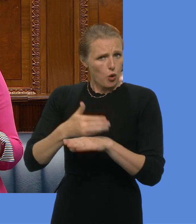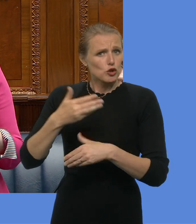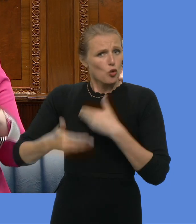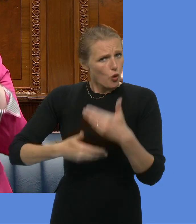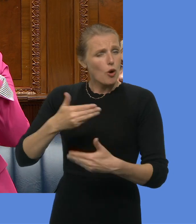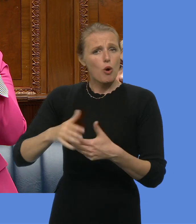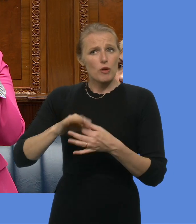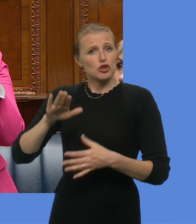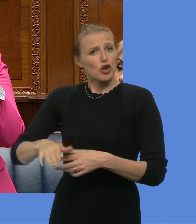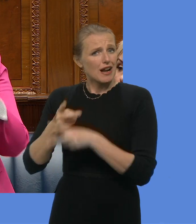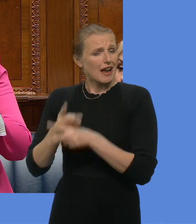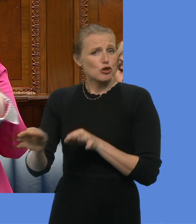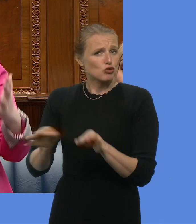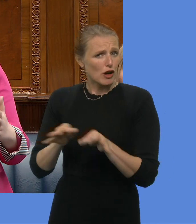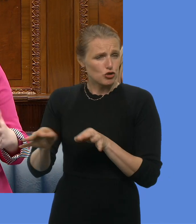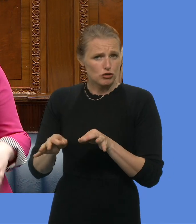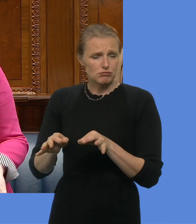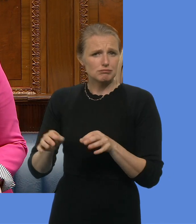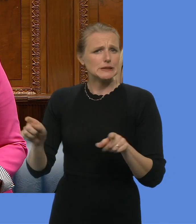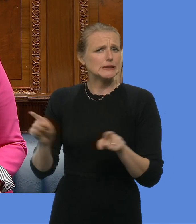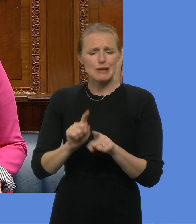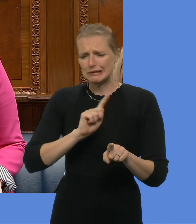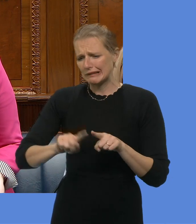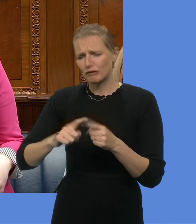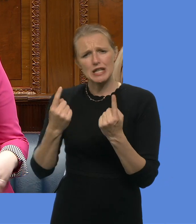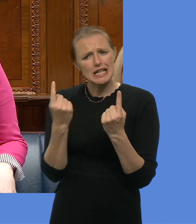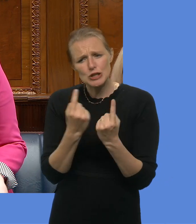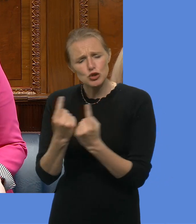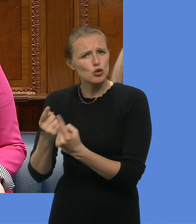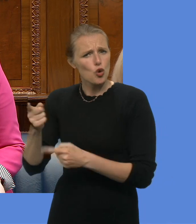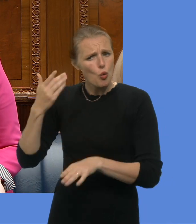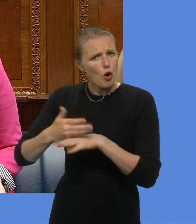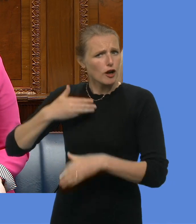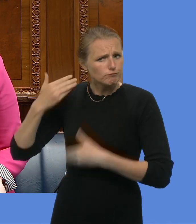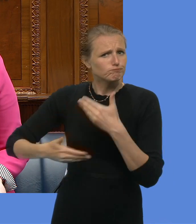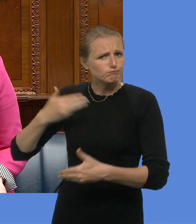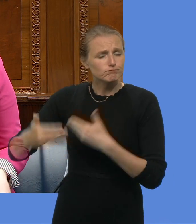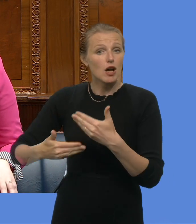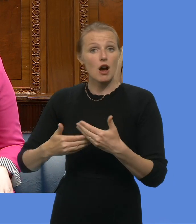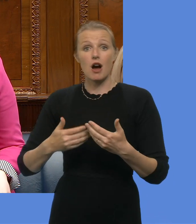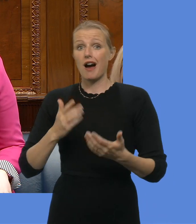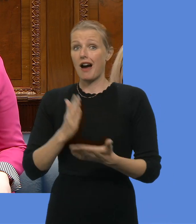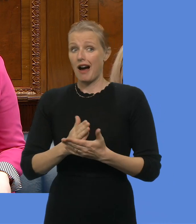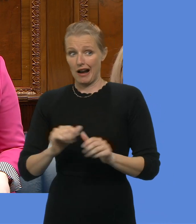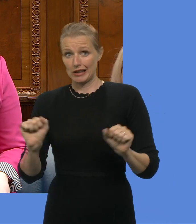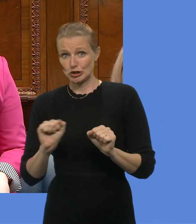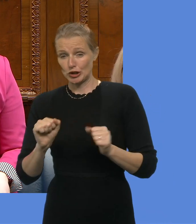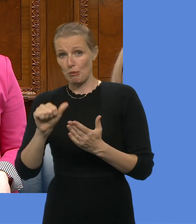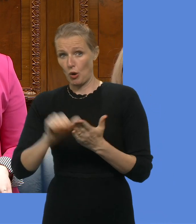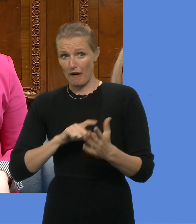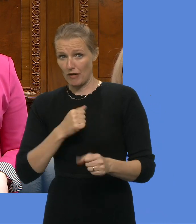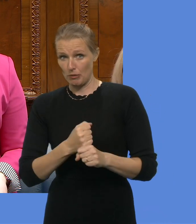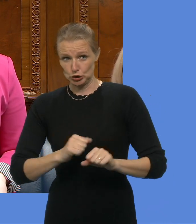in the Executive on a number of matters. And even in the absence of a programme for government, a number of important